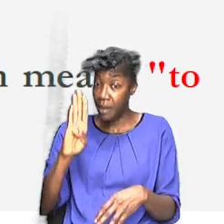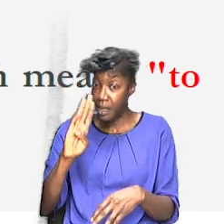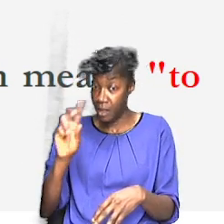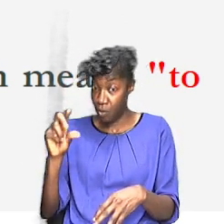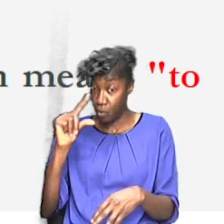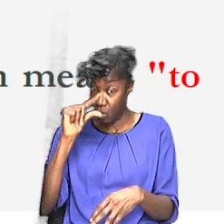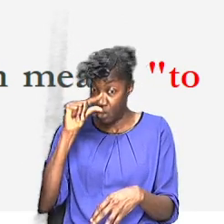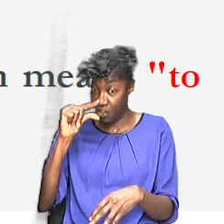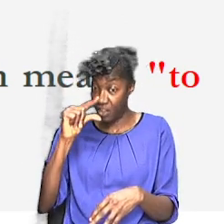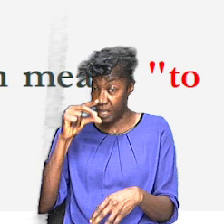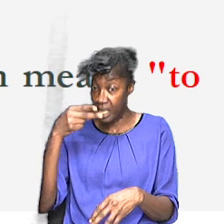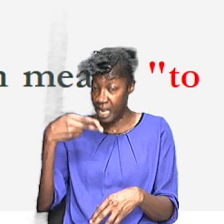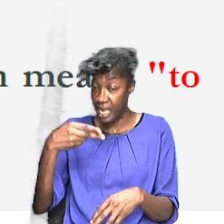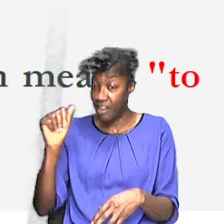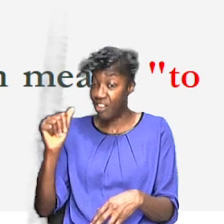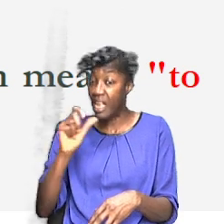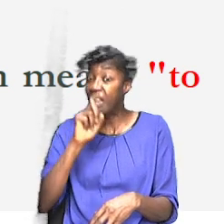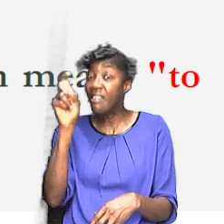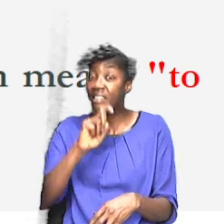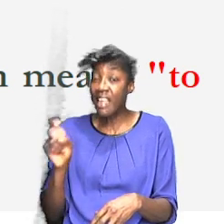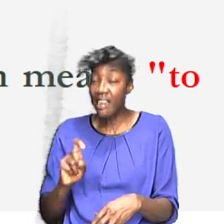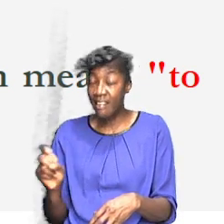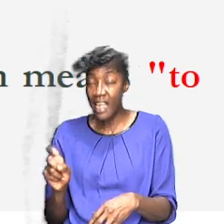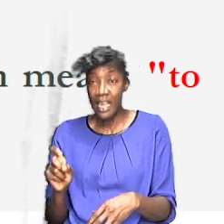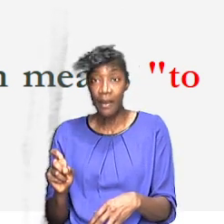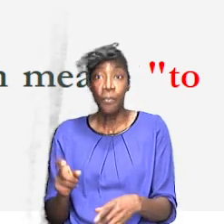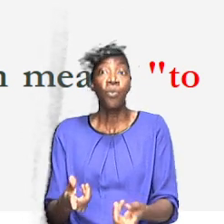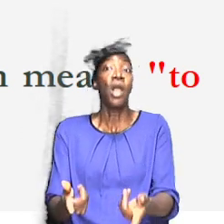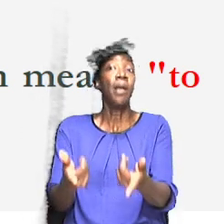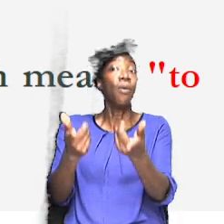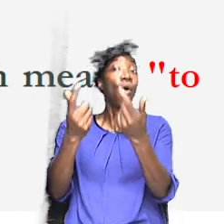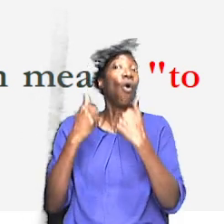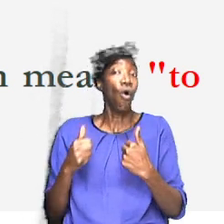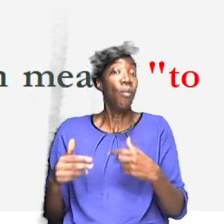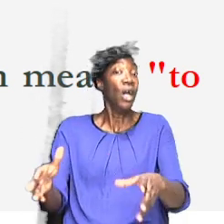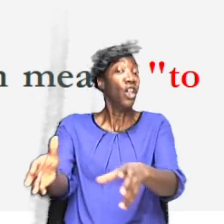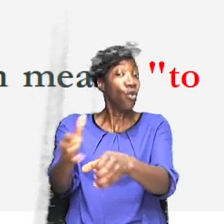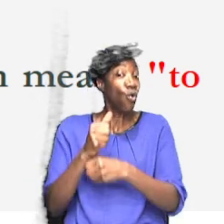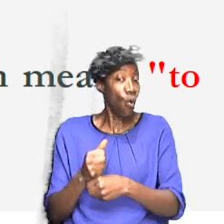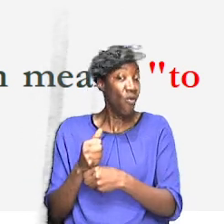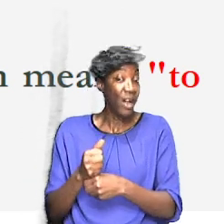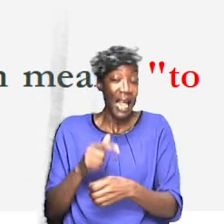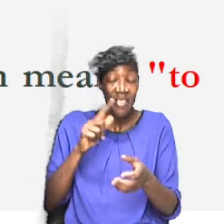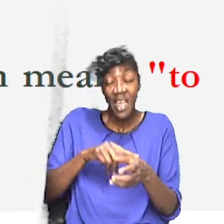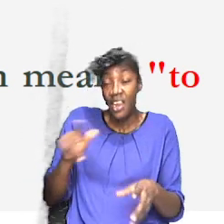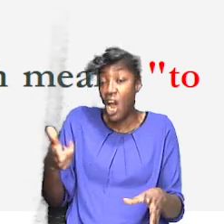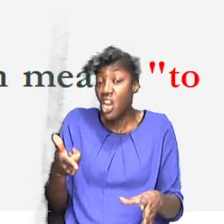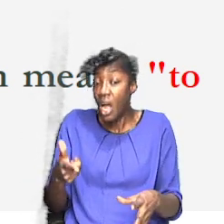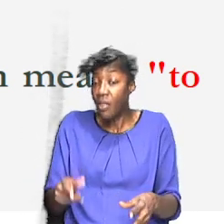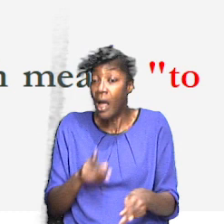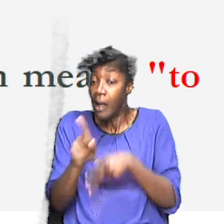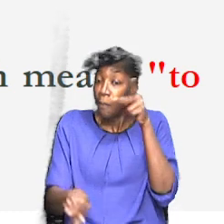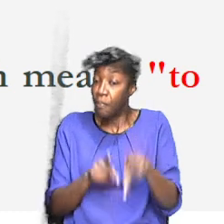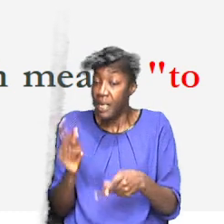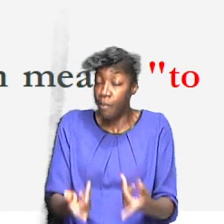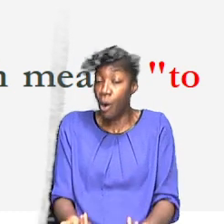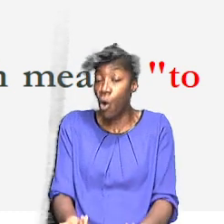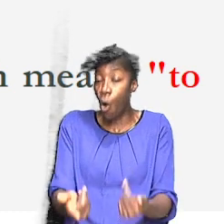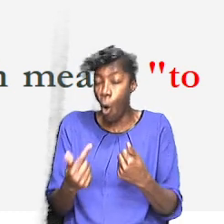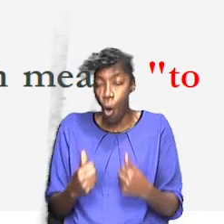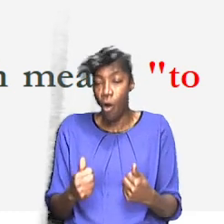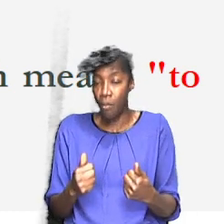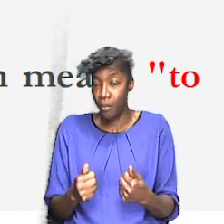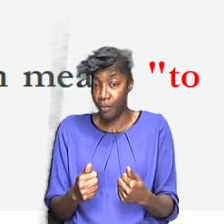the Babylonian Empire. Then you had took over from him was the Medo-Persians. Amen. So you had Darius